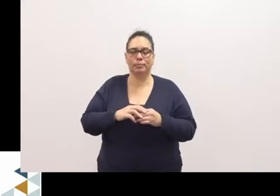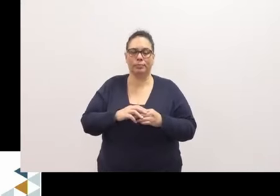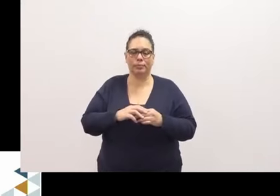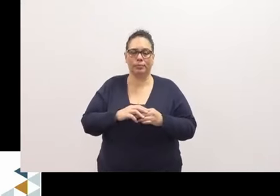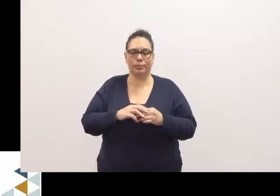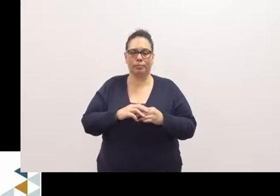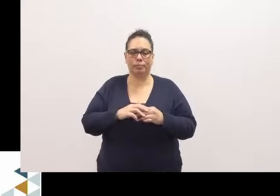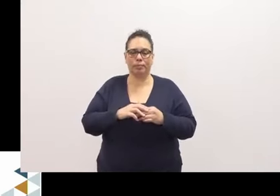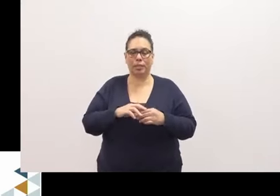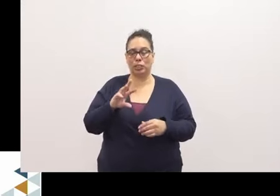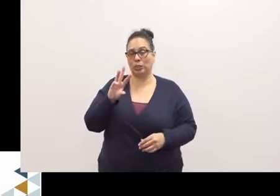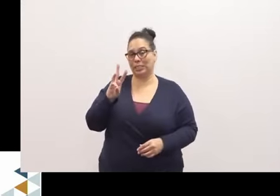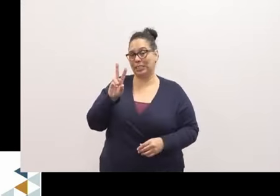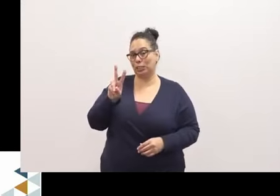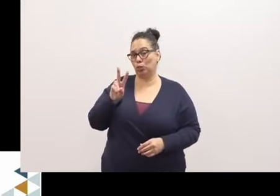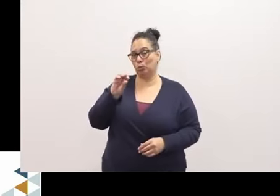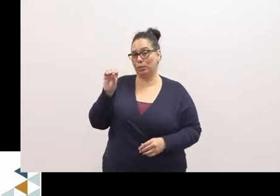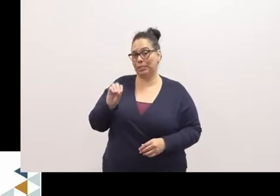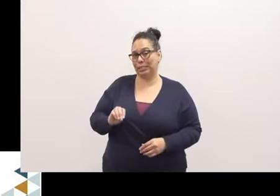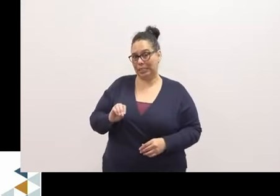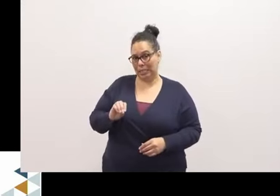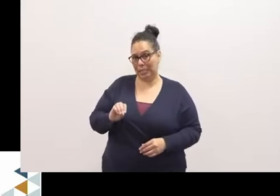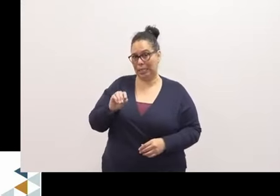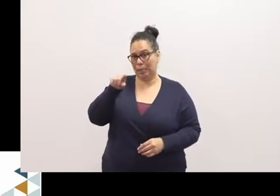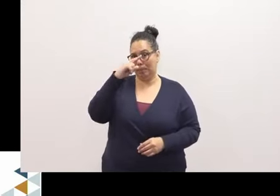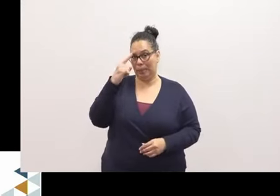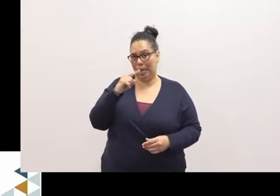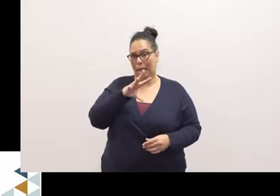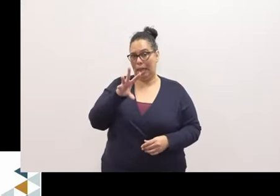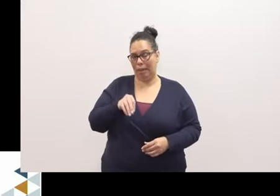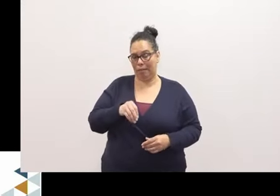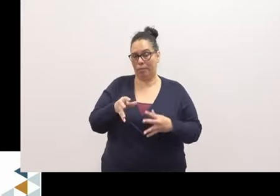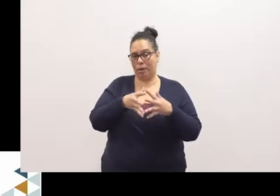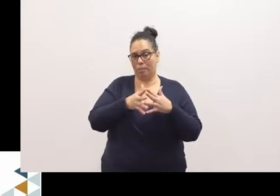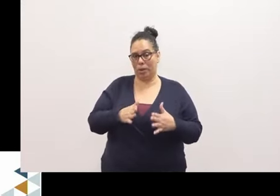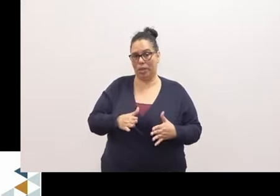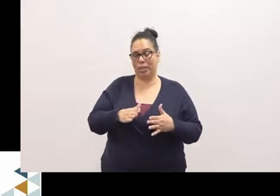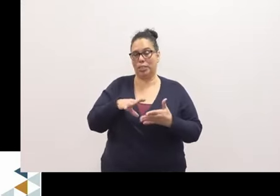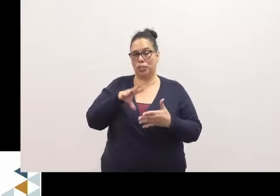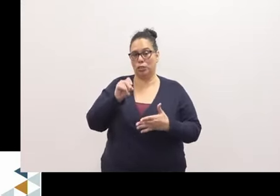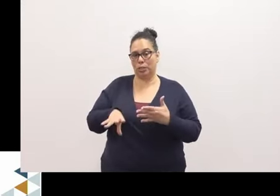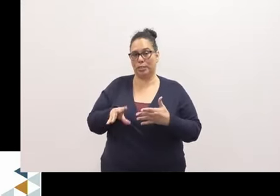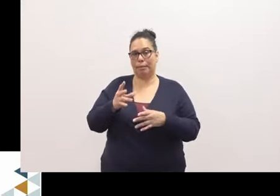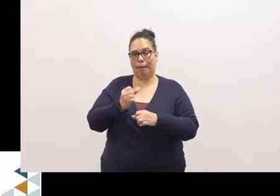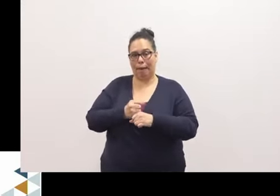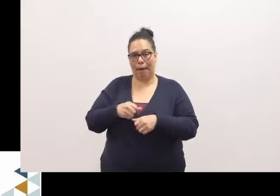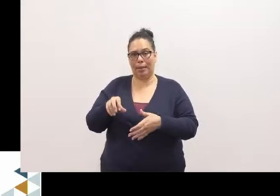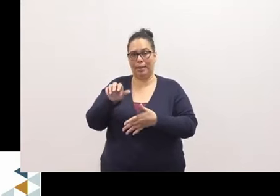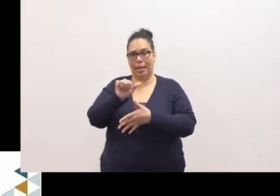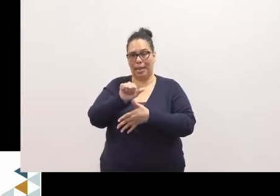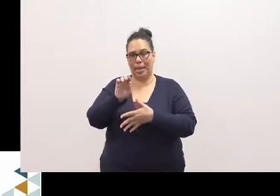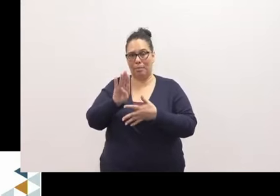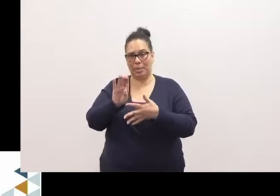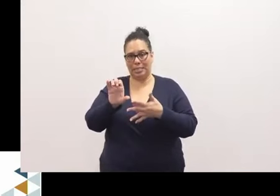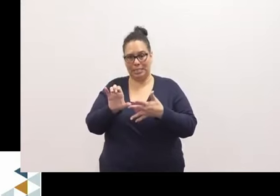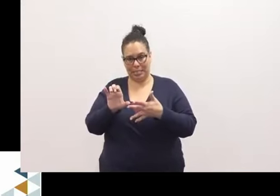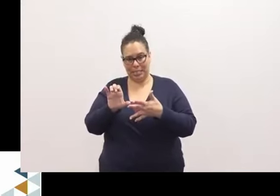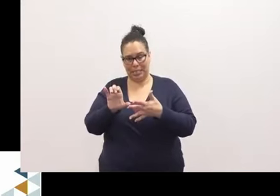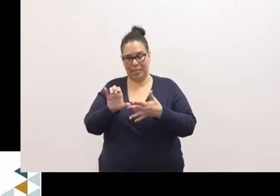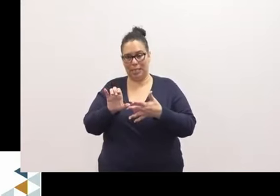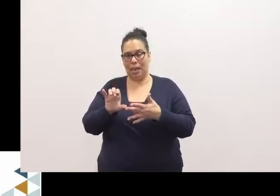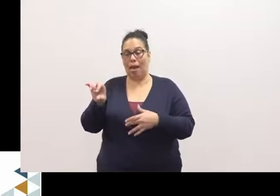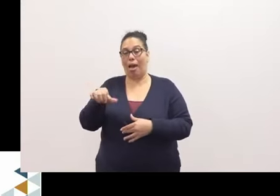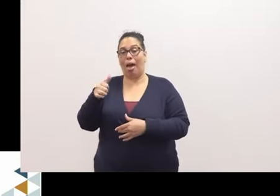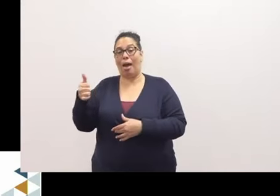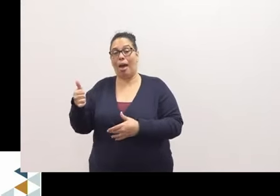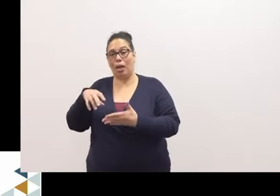So 62% of our Black African American students received either an A, B, or C. And 76% of all